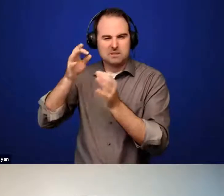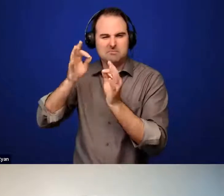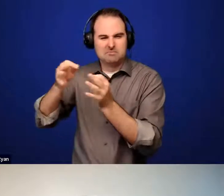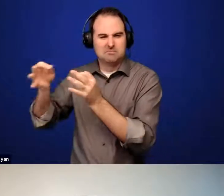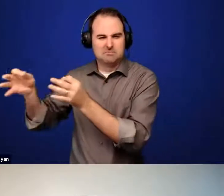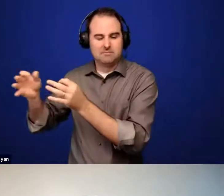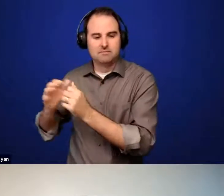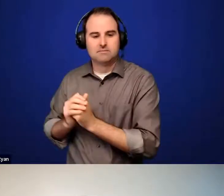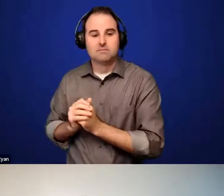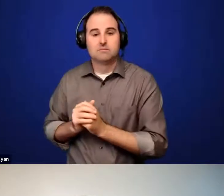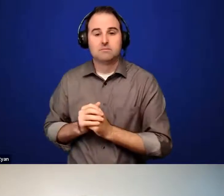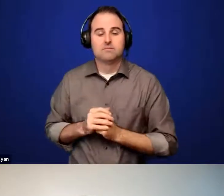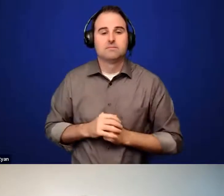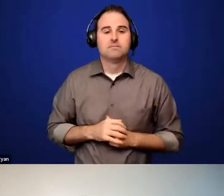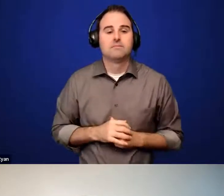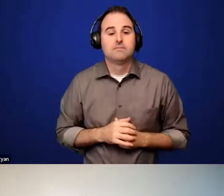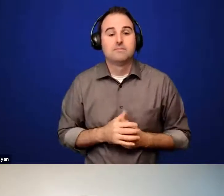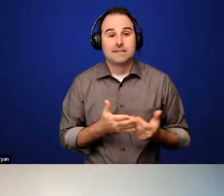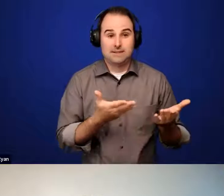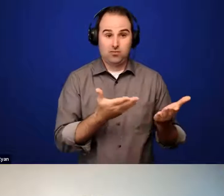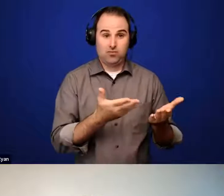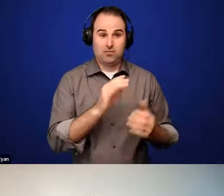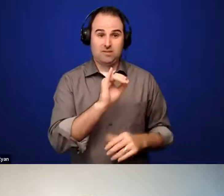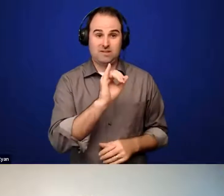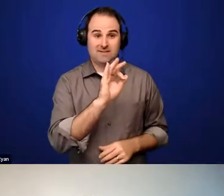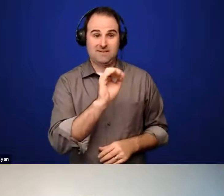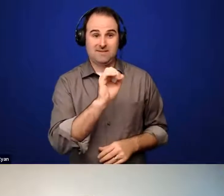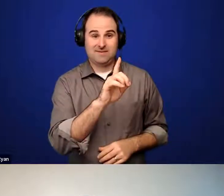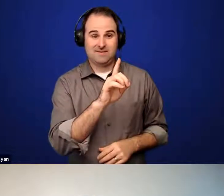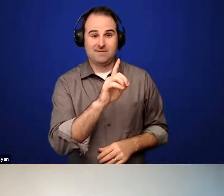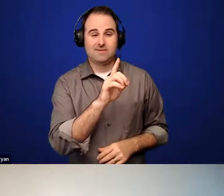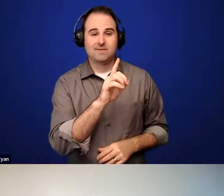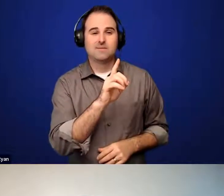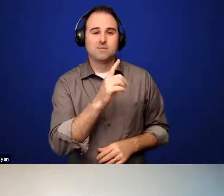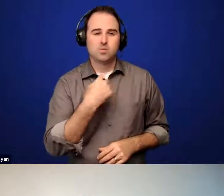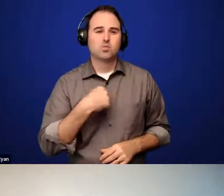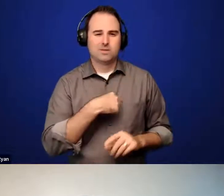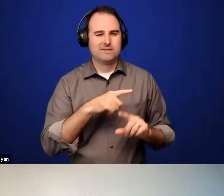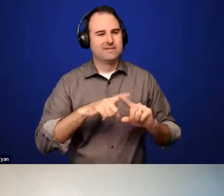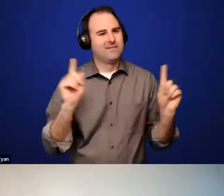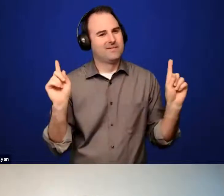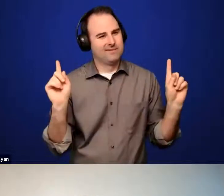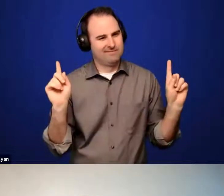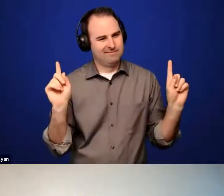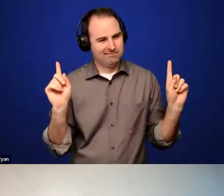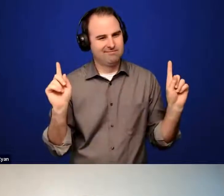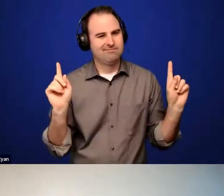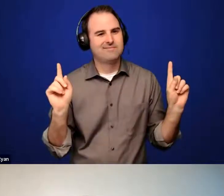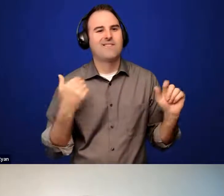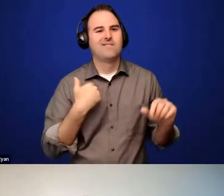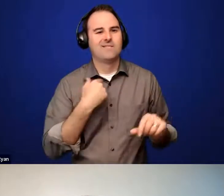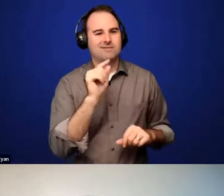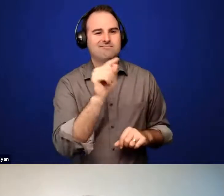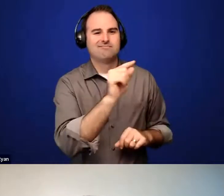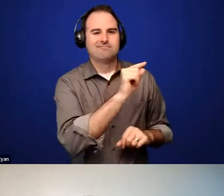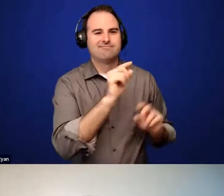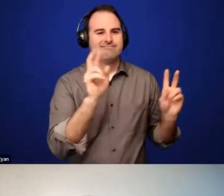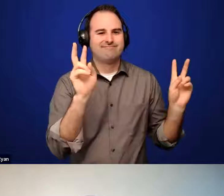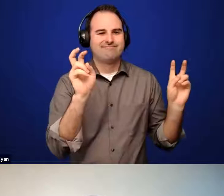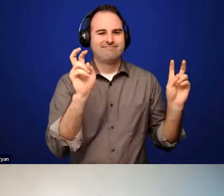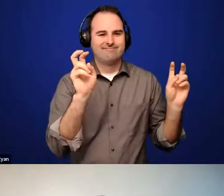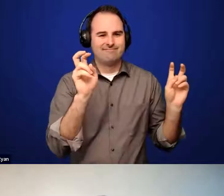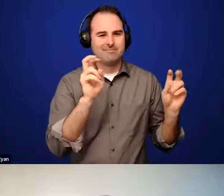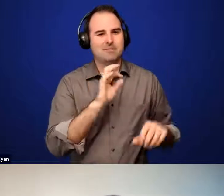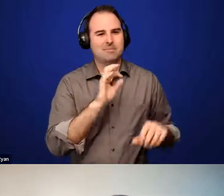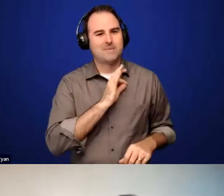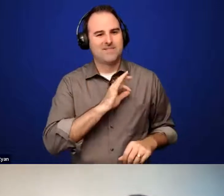for us at IFAD, we have a very different dimension into it, and that is our beneficiaries at IFAD. So,